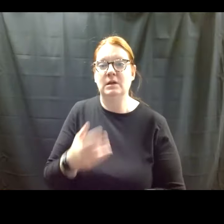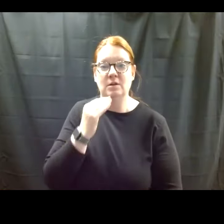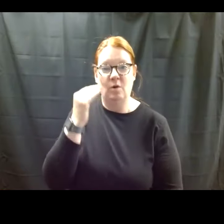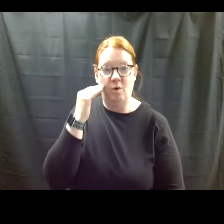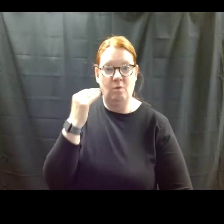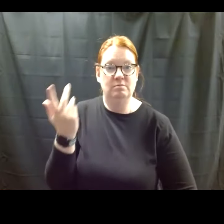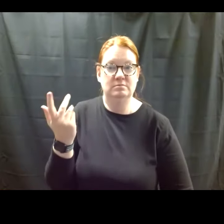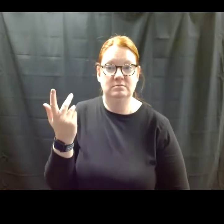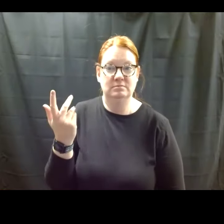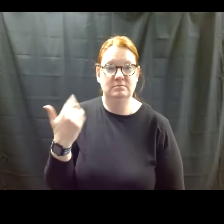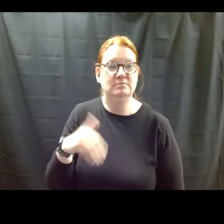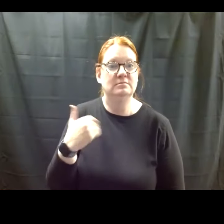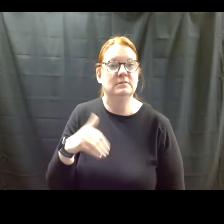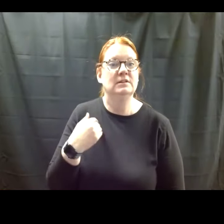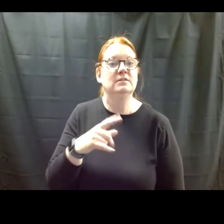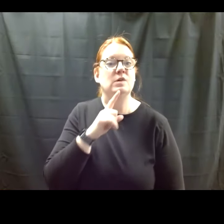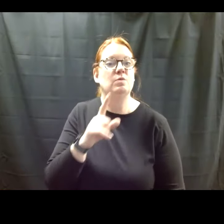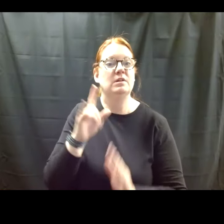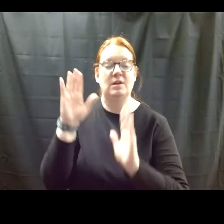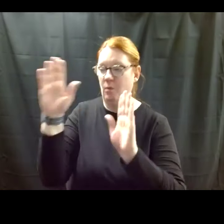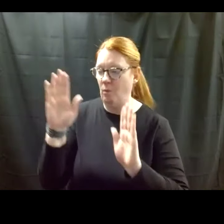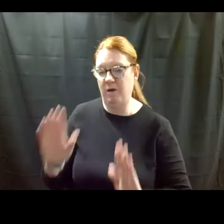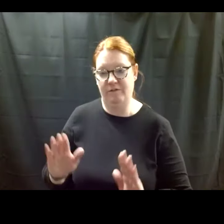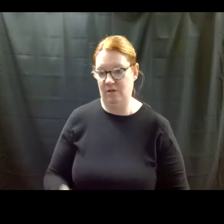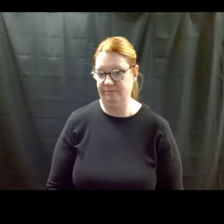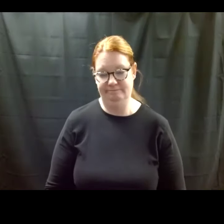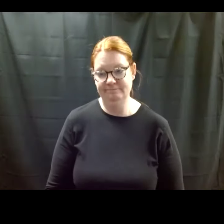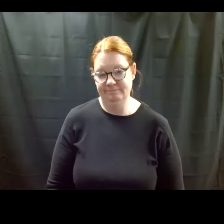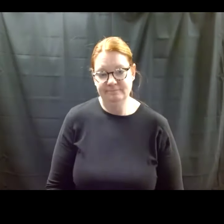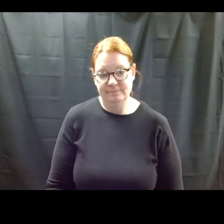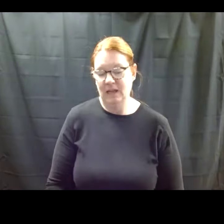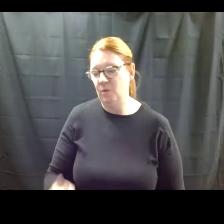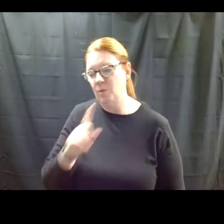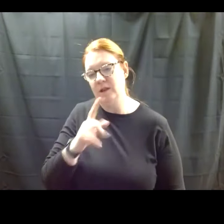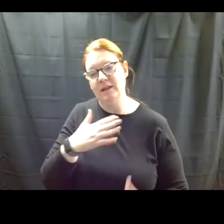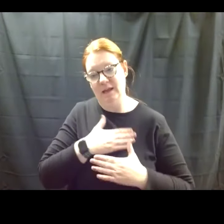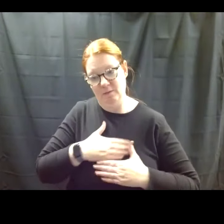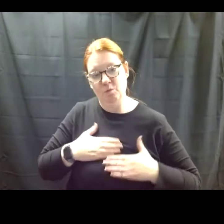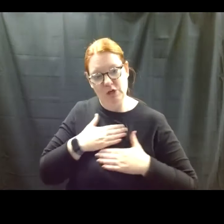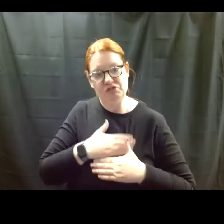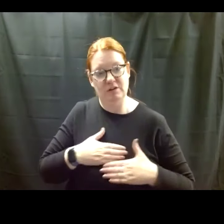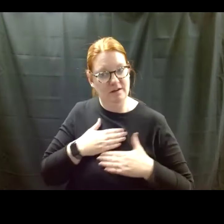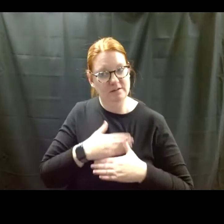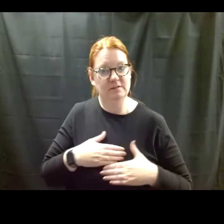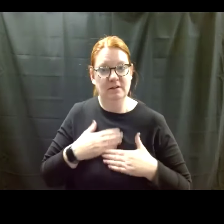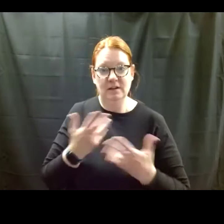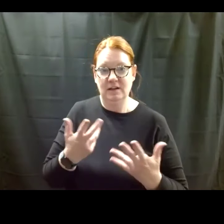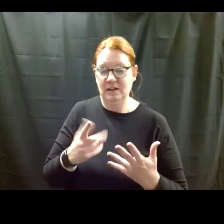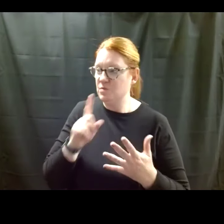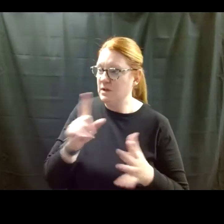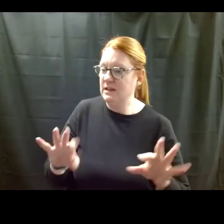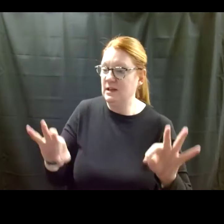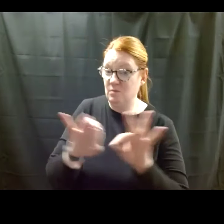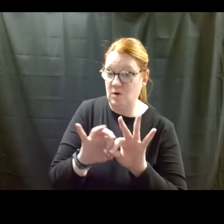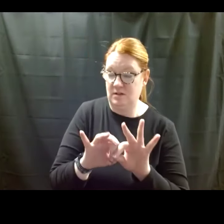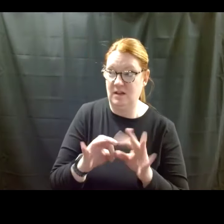were wonderful collaborators with you. I just really appreciate hearing that from families. It's more important that we get to hear your